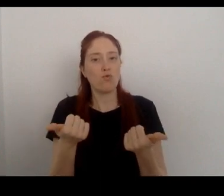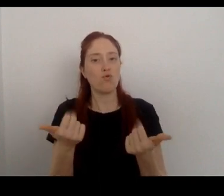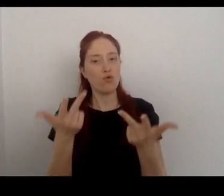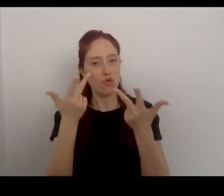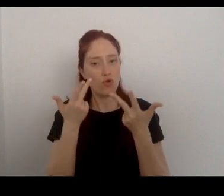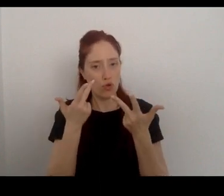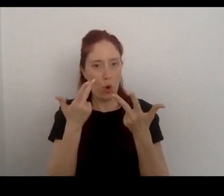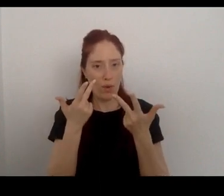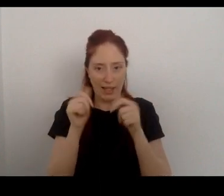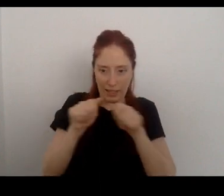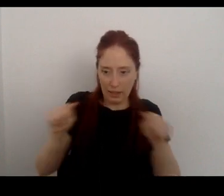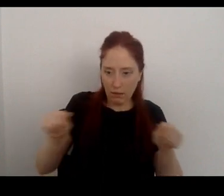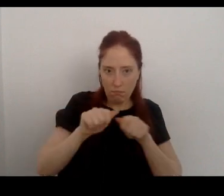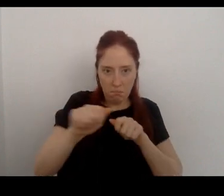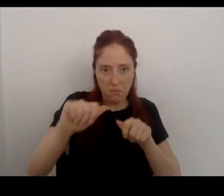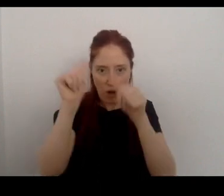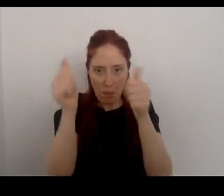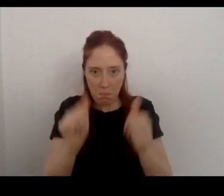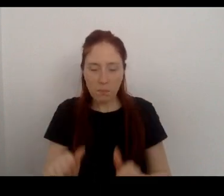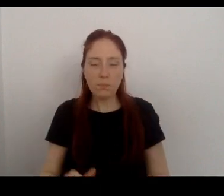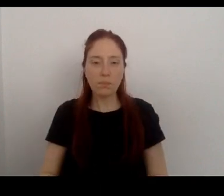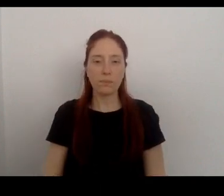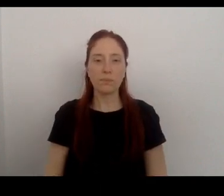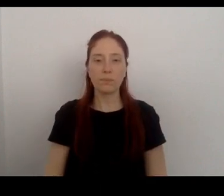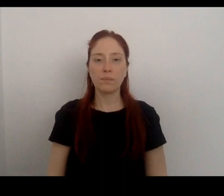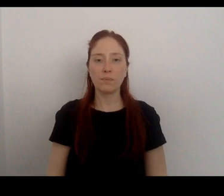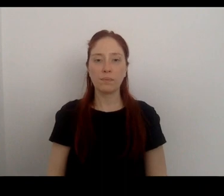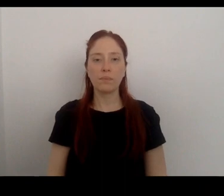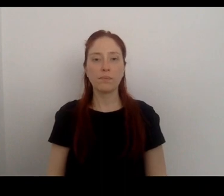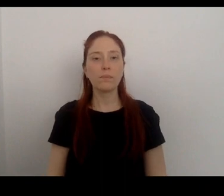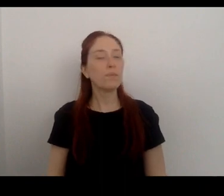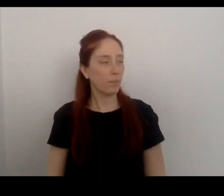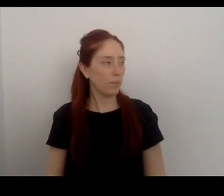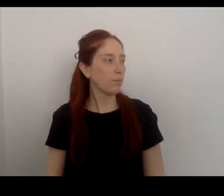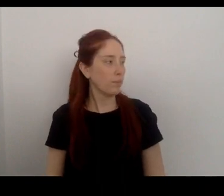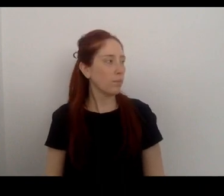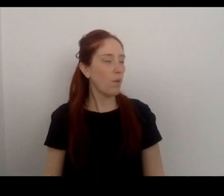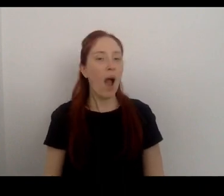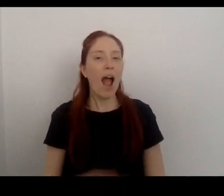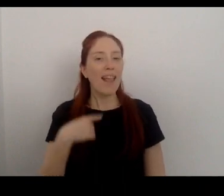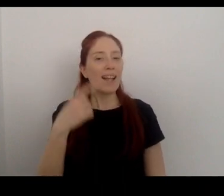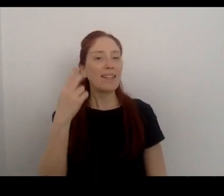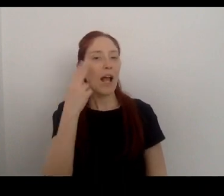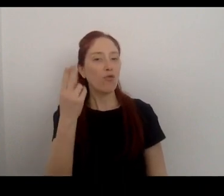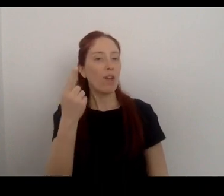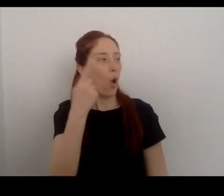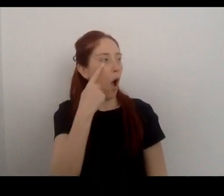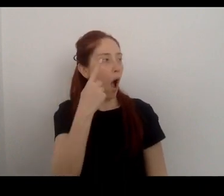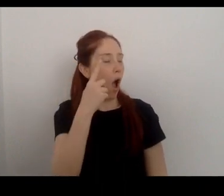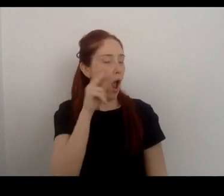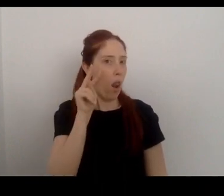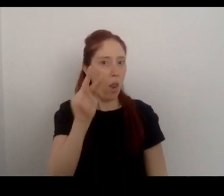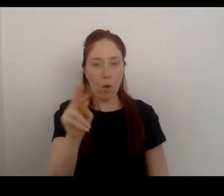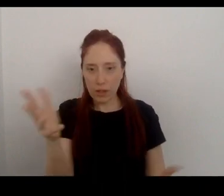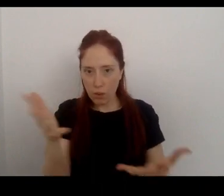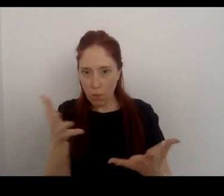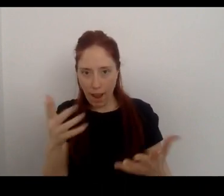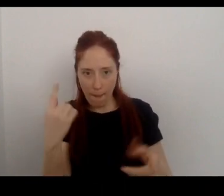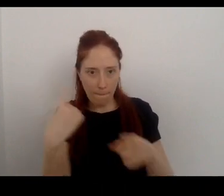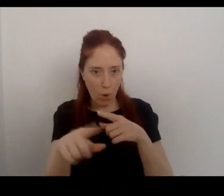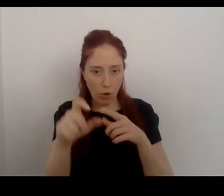Yeah, certainly your eye sort of gets drawn to the area of higher contrast if you're wanting to try to create a focal point.